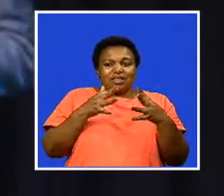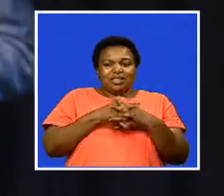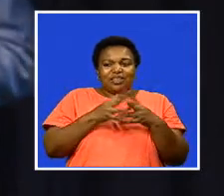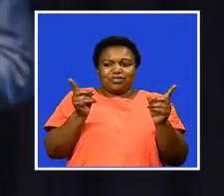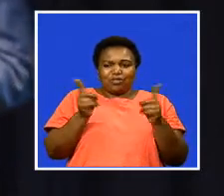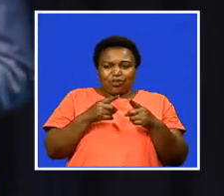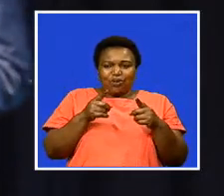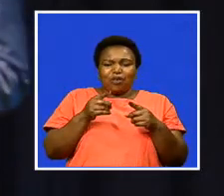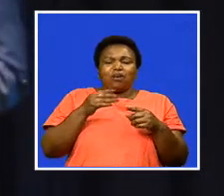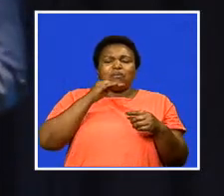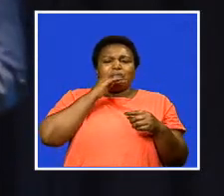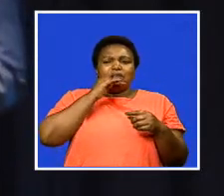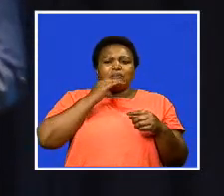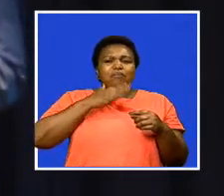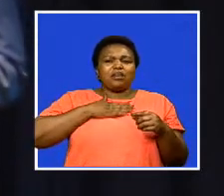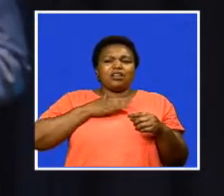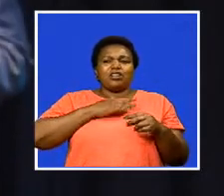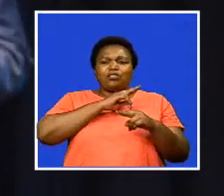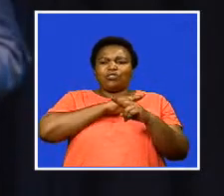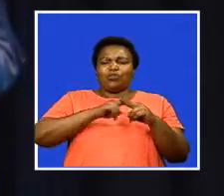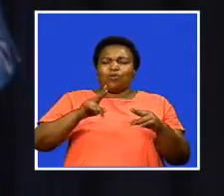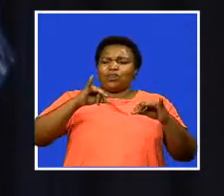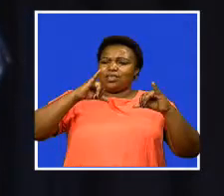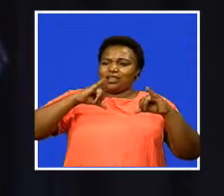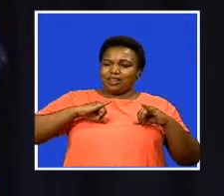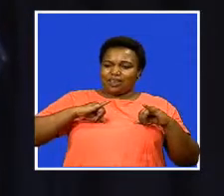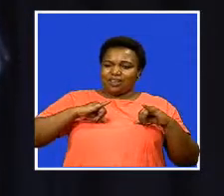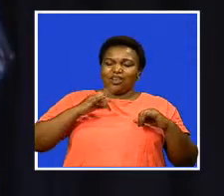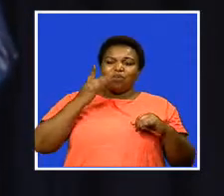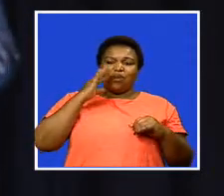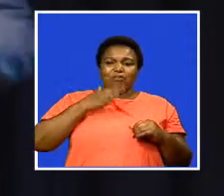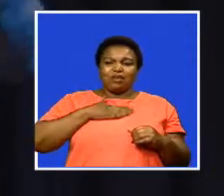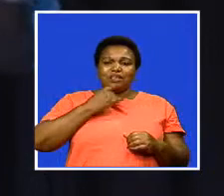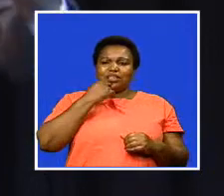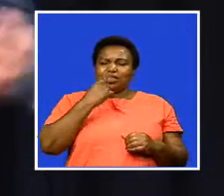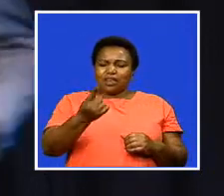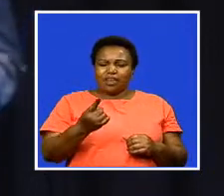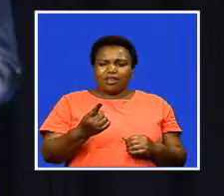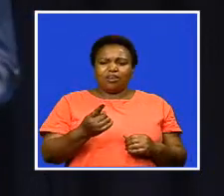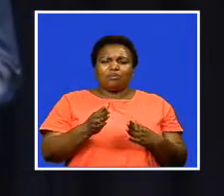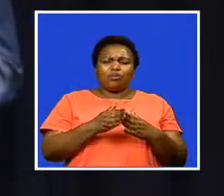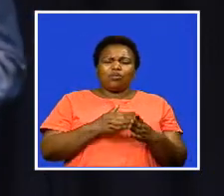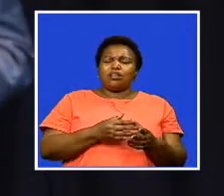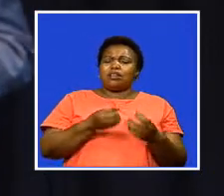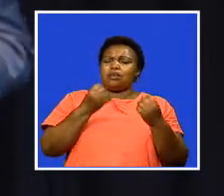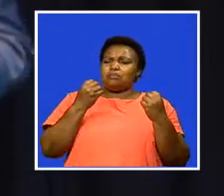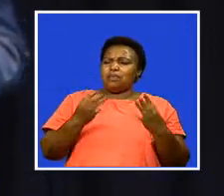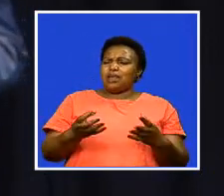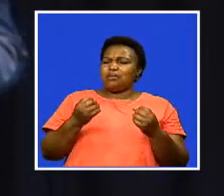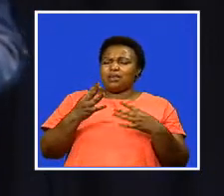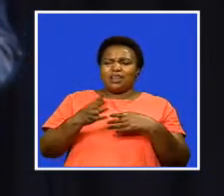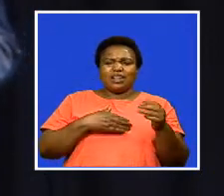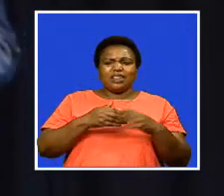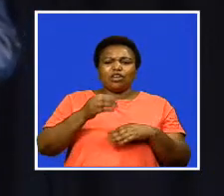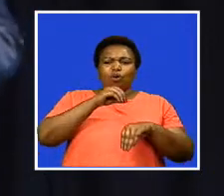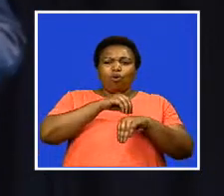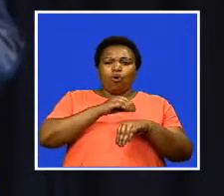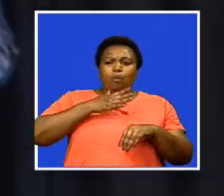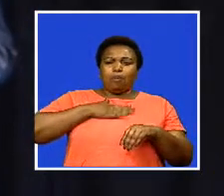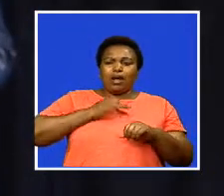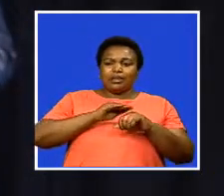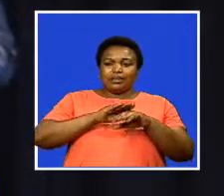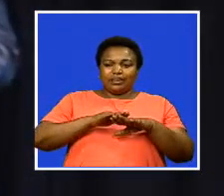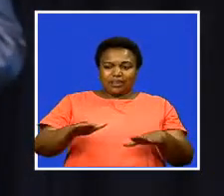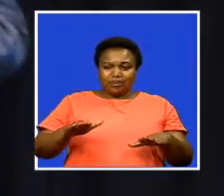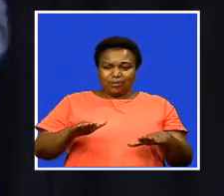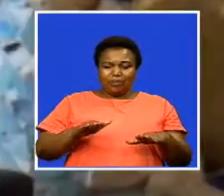ngisuke ngingasi ready ke ndunankulu nangisho lokho ngoba kunenglo lokubalambi kwami bese ngithi ke hey angithole lisu